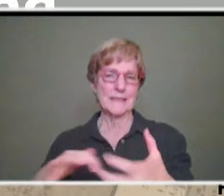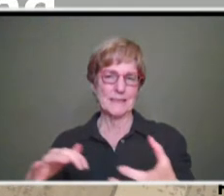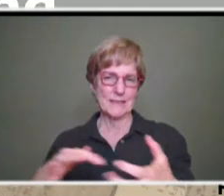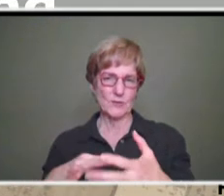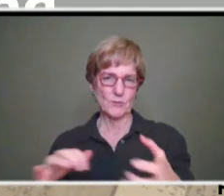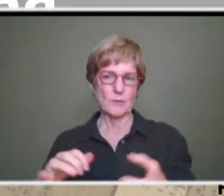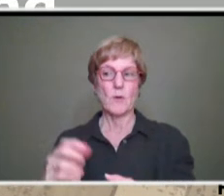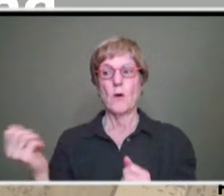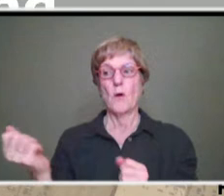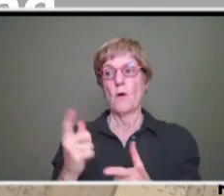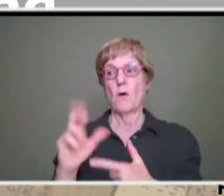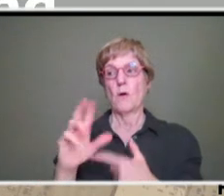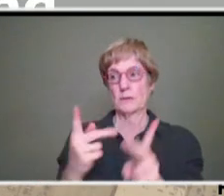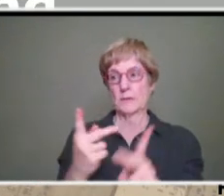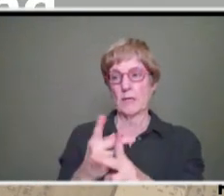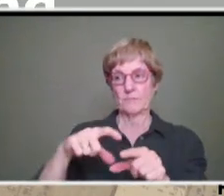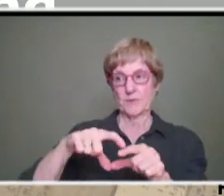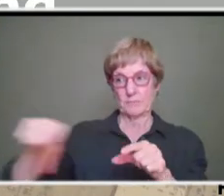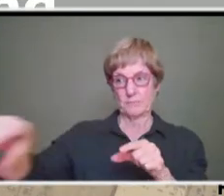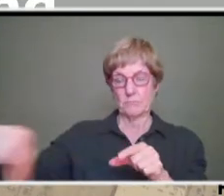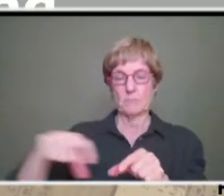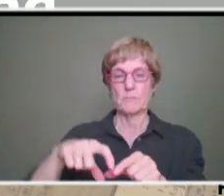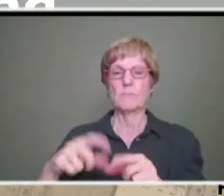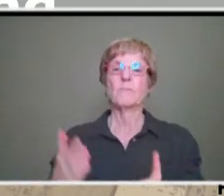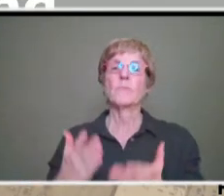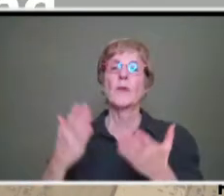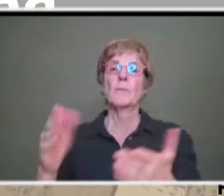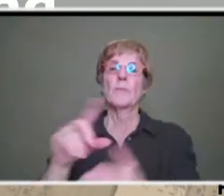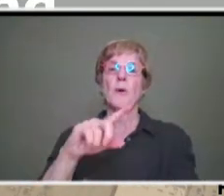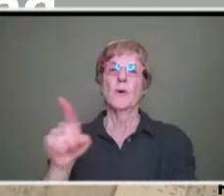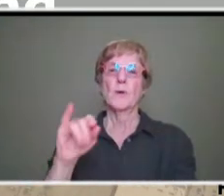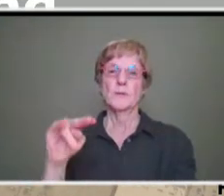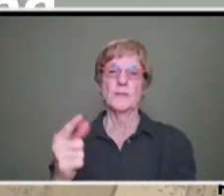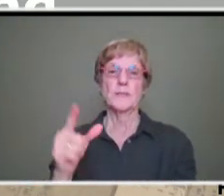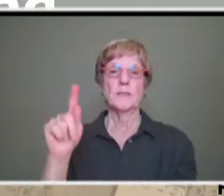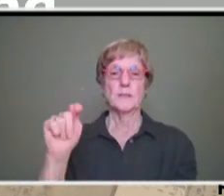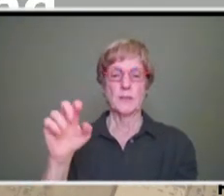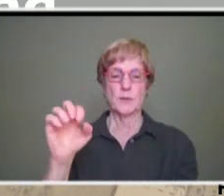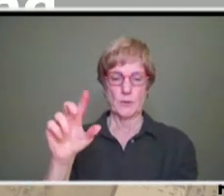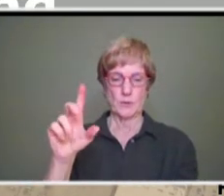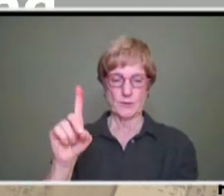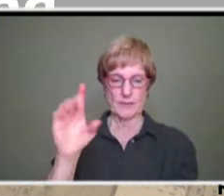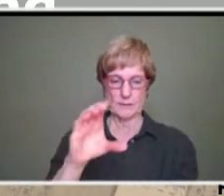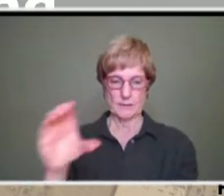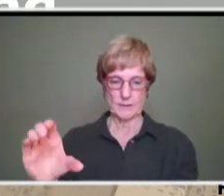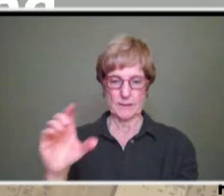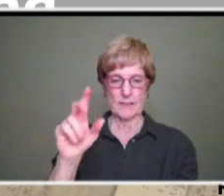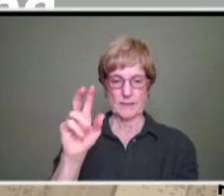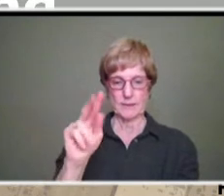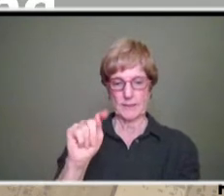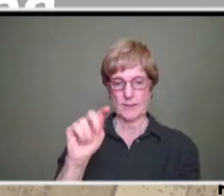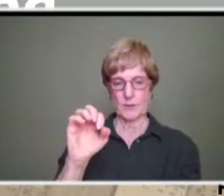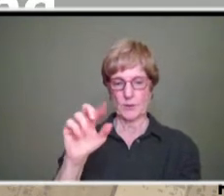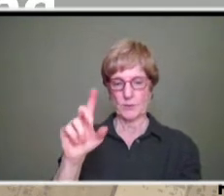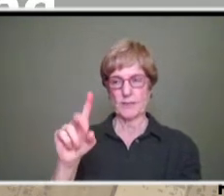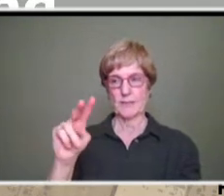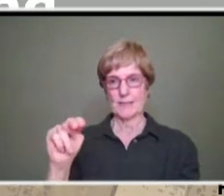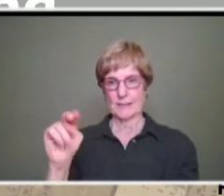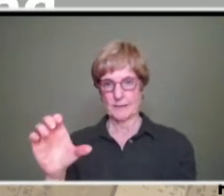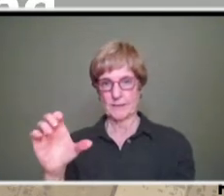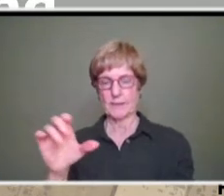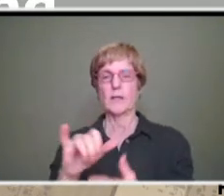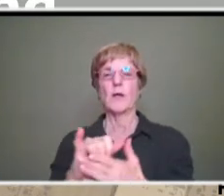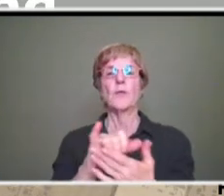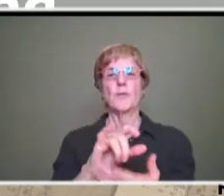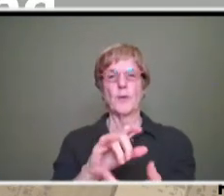types along these properties proposed zoning is for both todcc and todnc those transitions